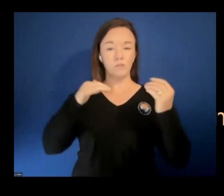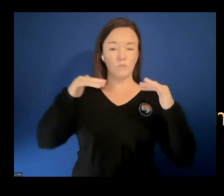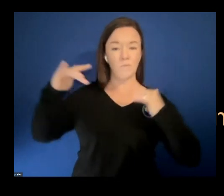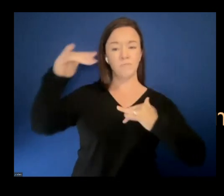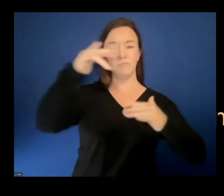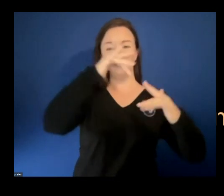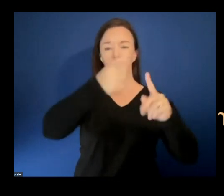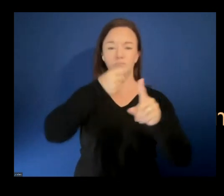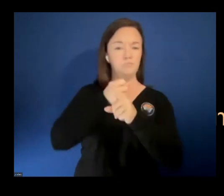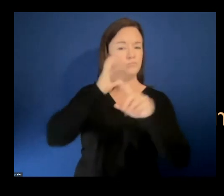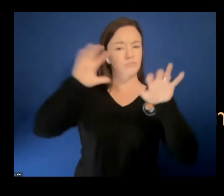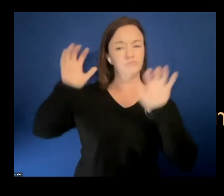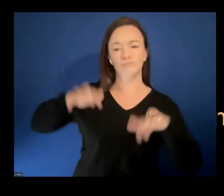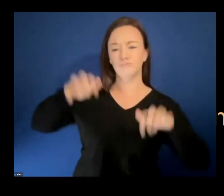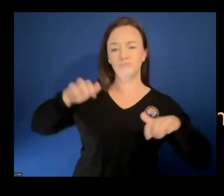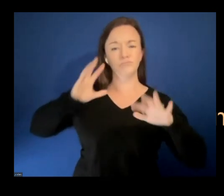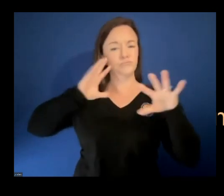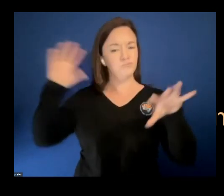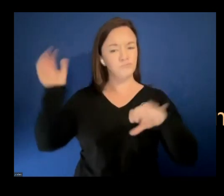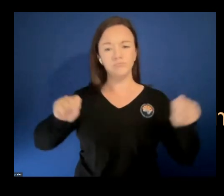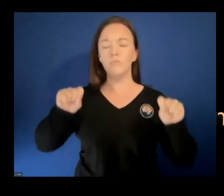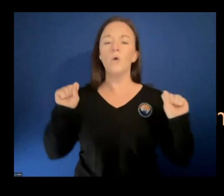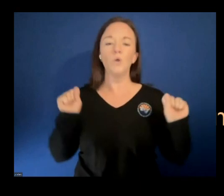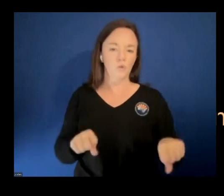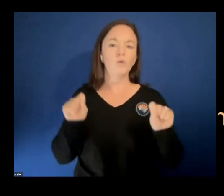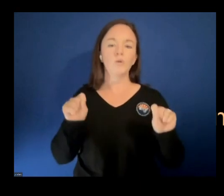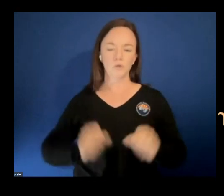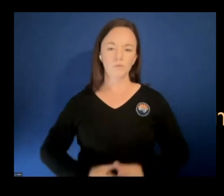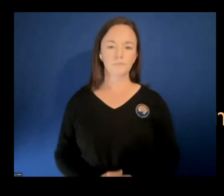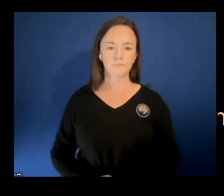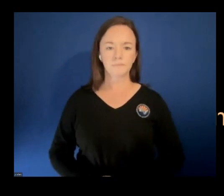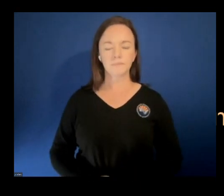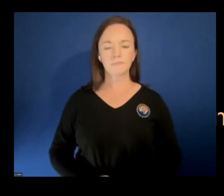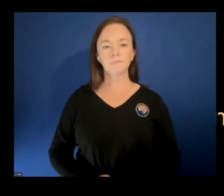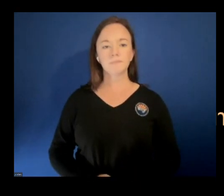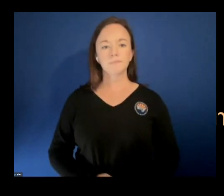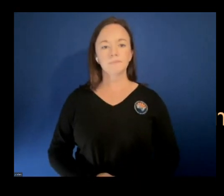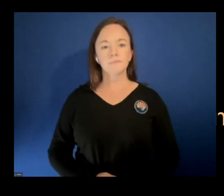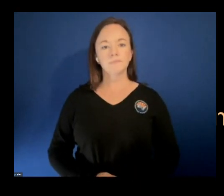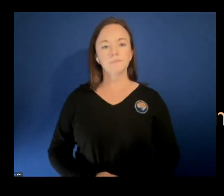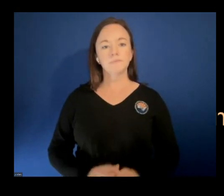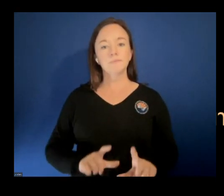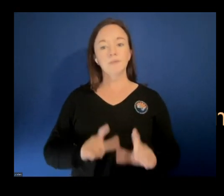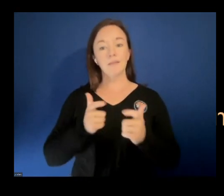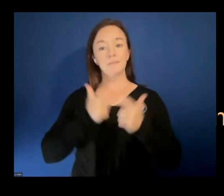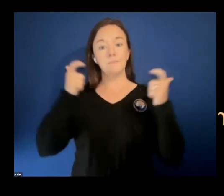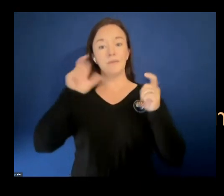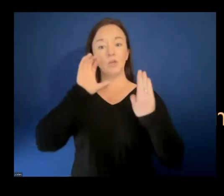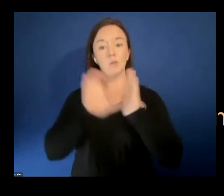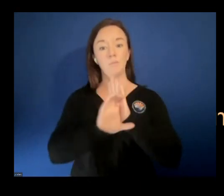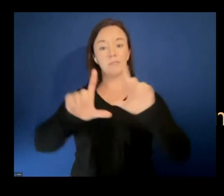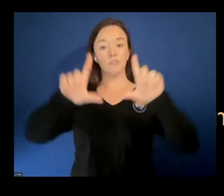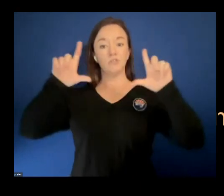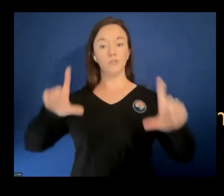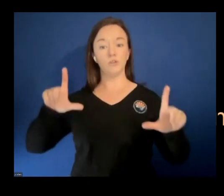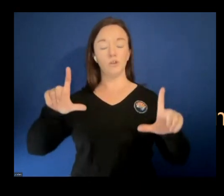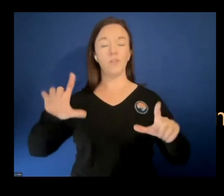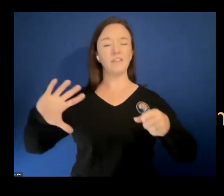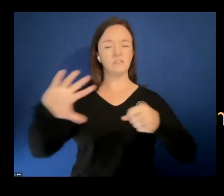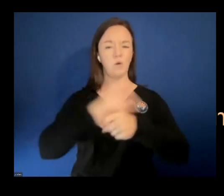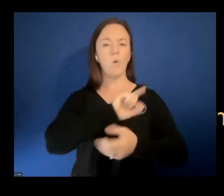thunderstorms will be capable of producing some very heavy rain. And then as we go even further into the week, we're